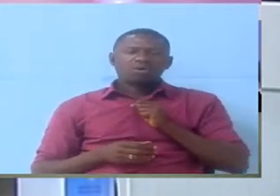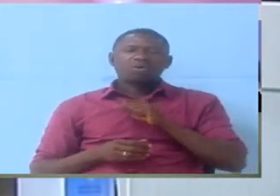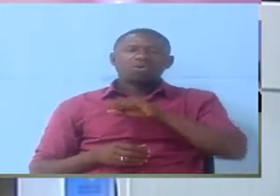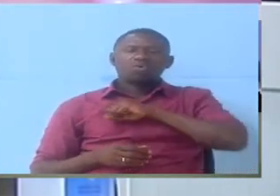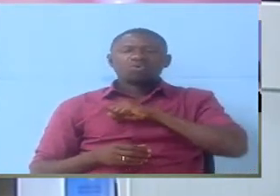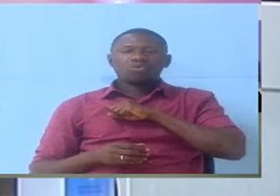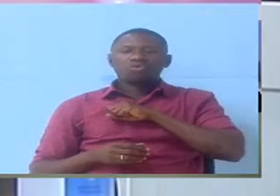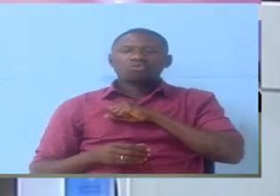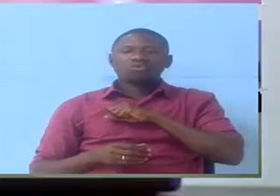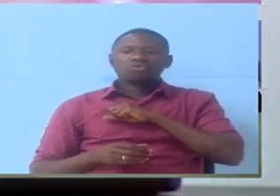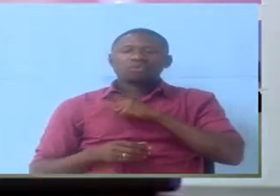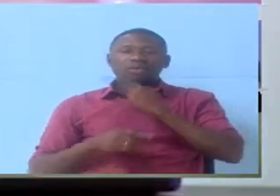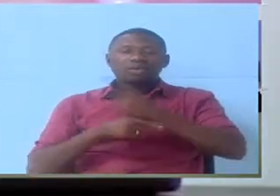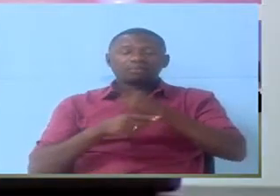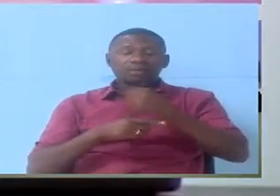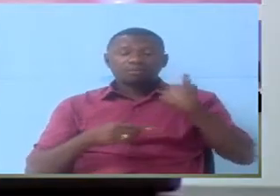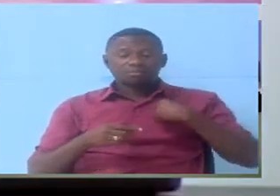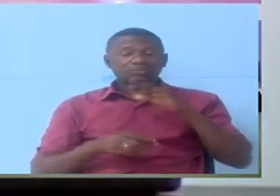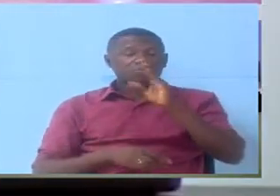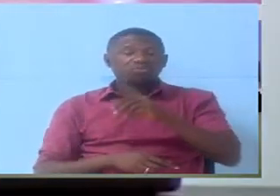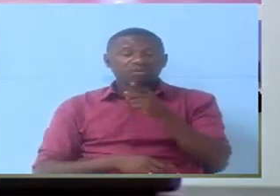Not us, by who?